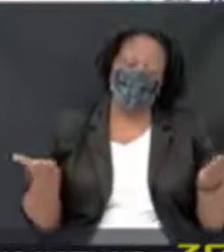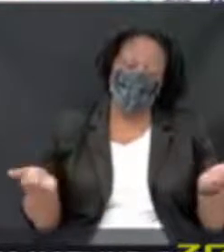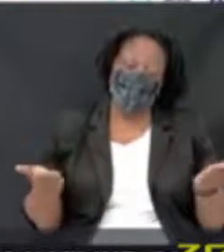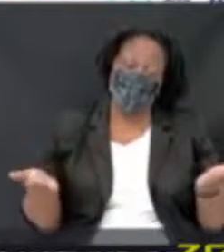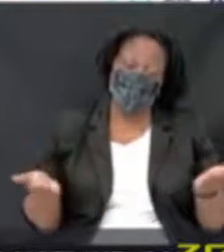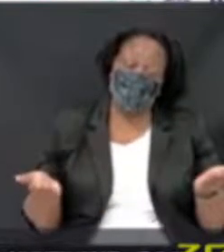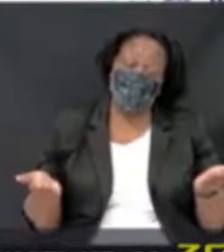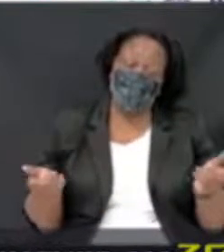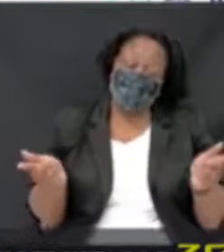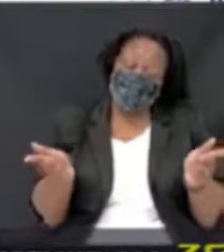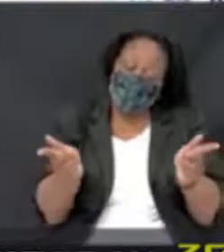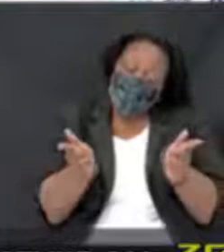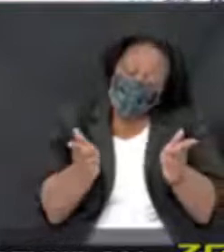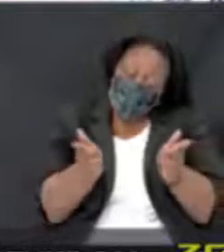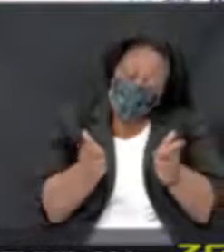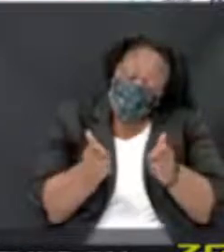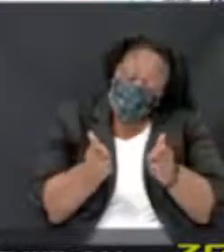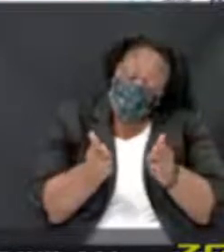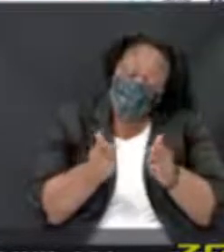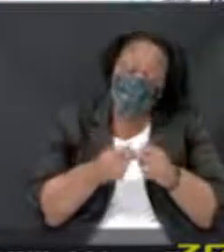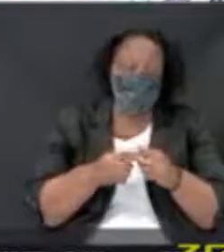is nothing that is